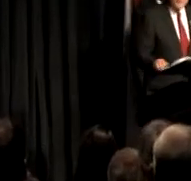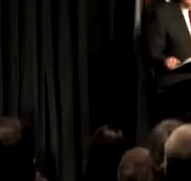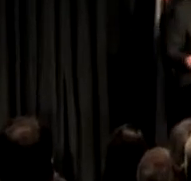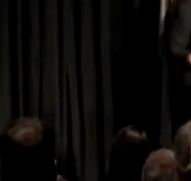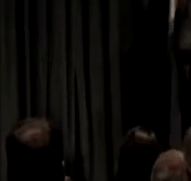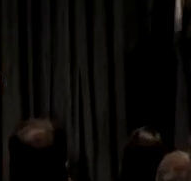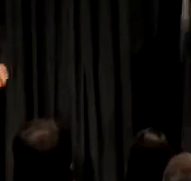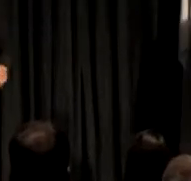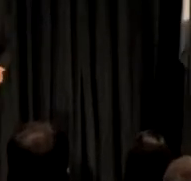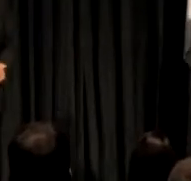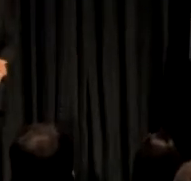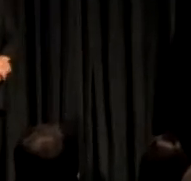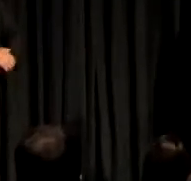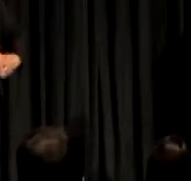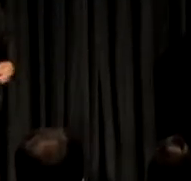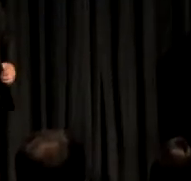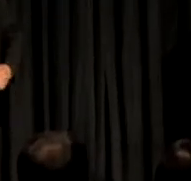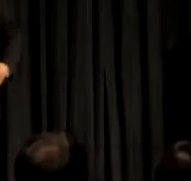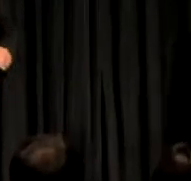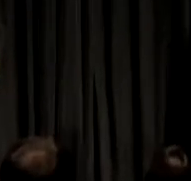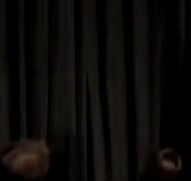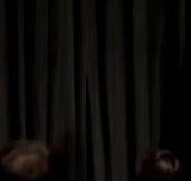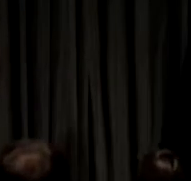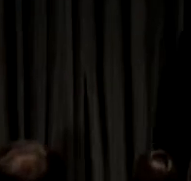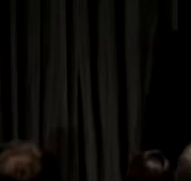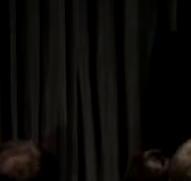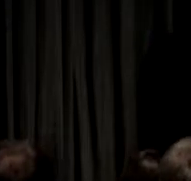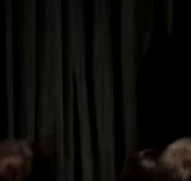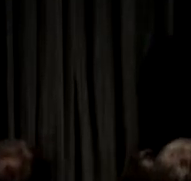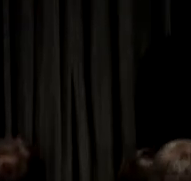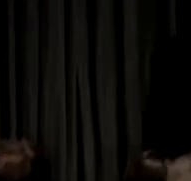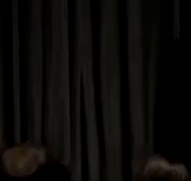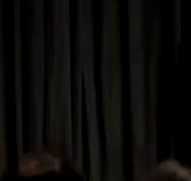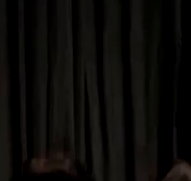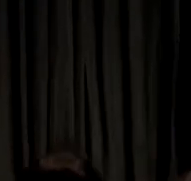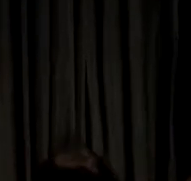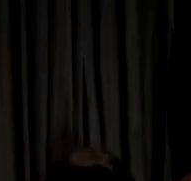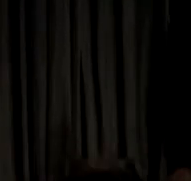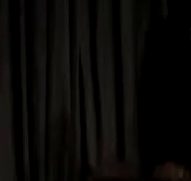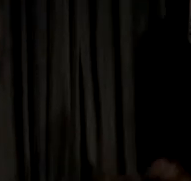If I was the real president, the applause would have been still going on, and I'd try to interrupt you about four or five times, but you may be seated.